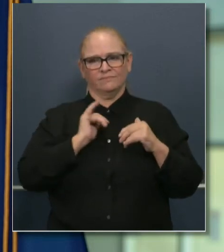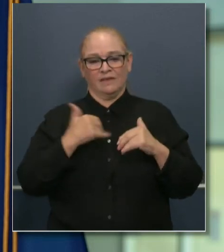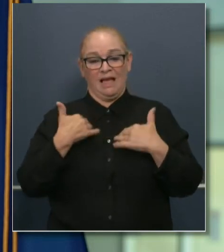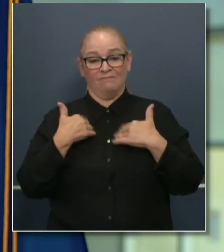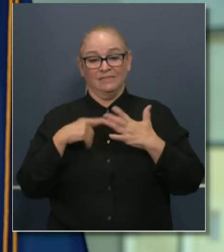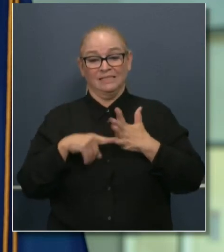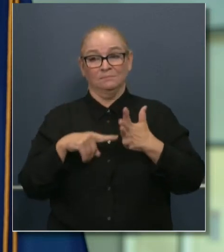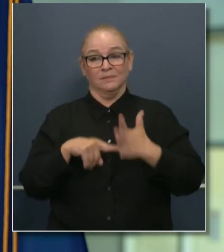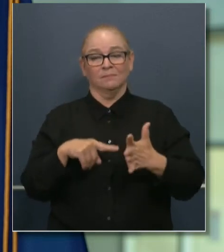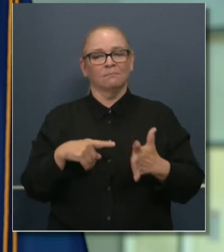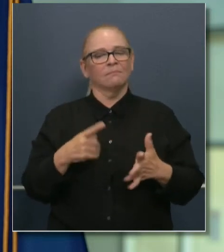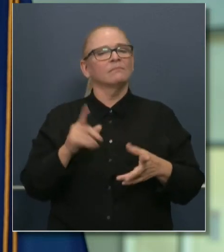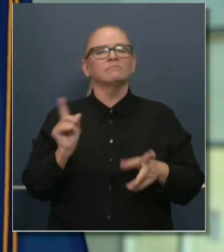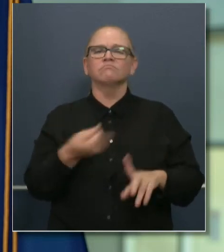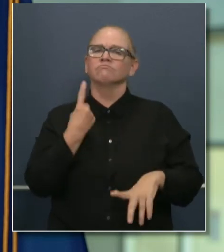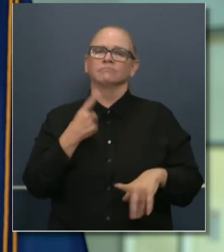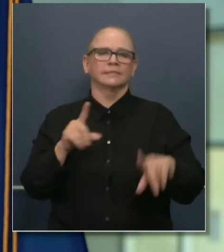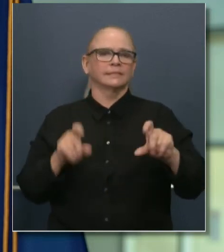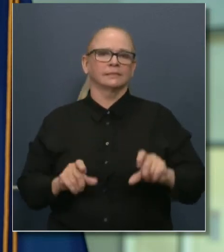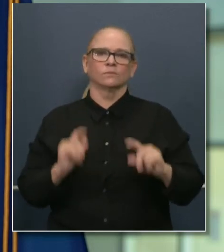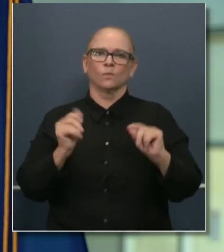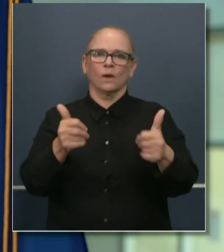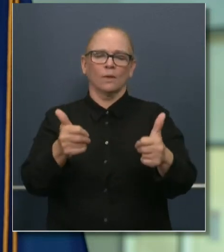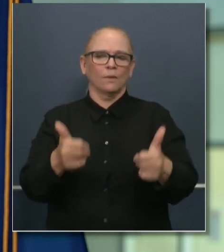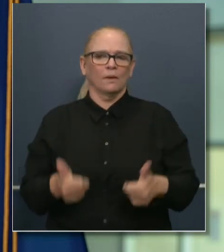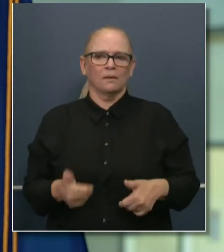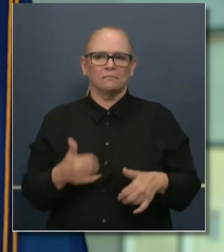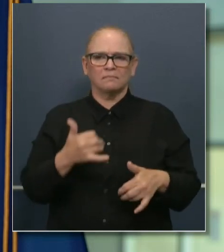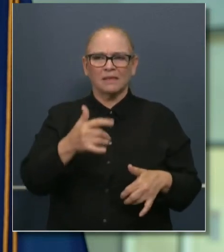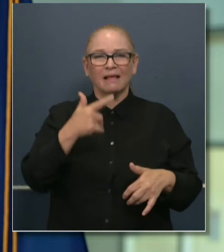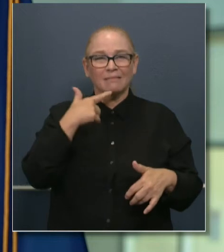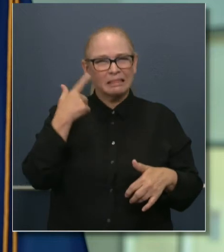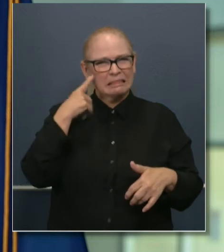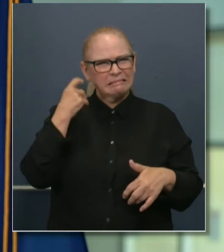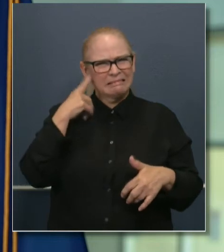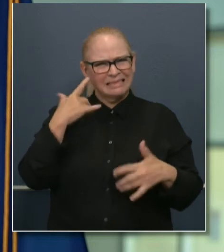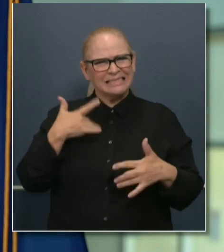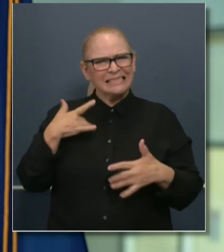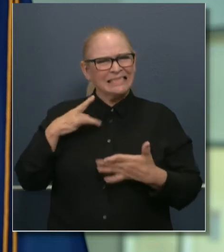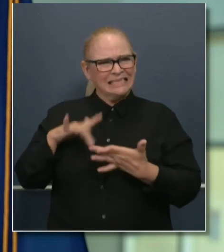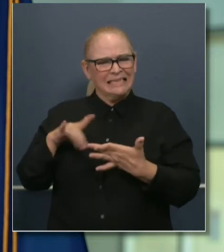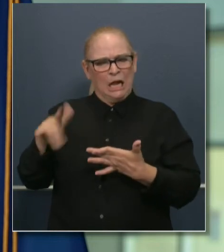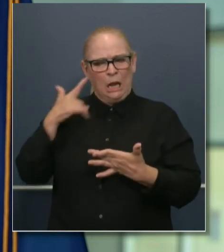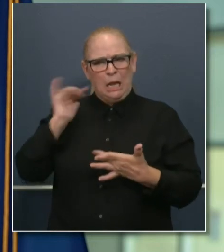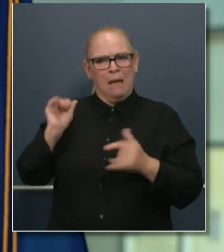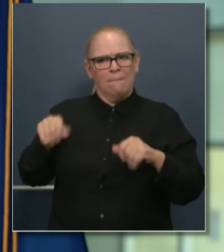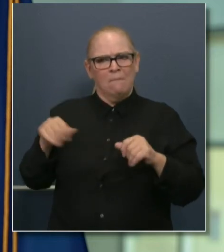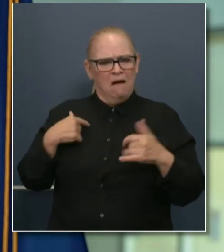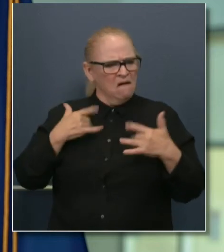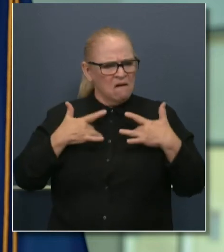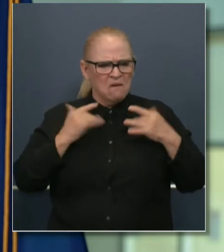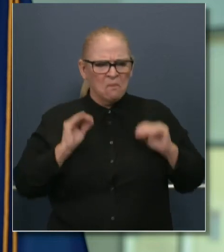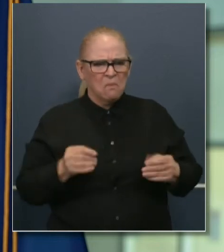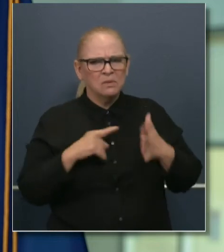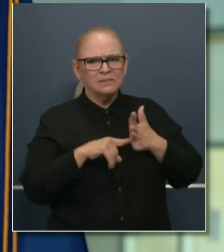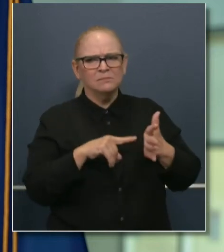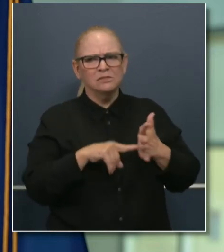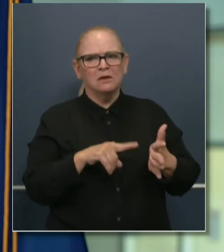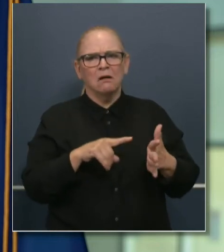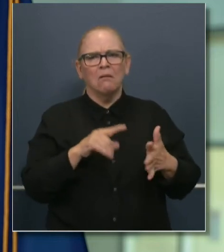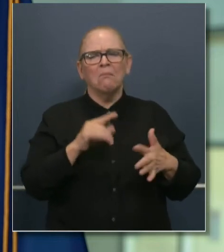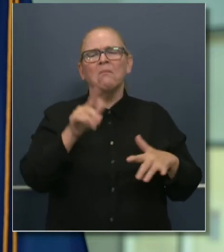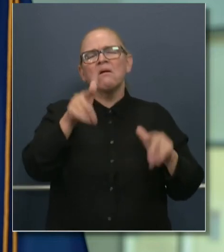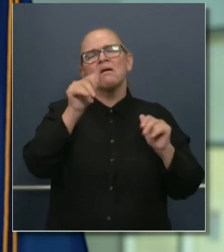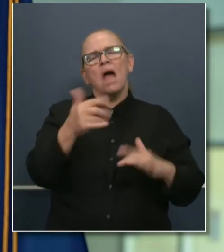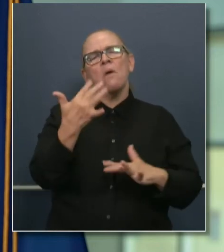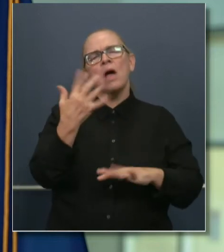contact, waiting about 2 days roughly after that contact, I think is probably the best time to go get tested. But what we